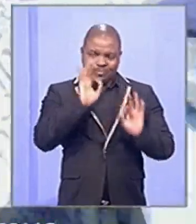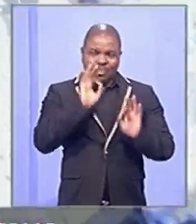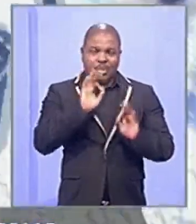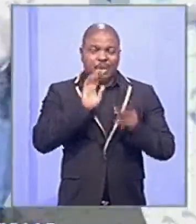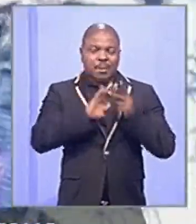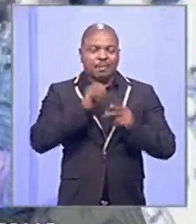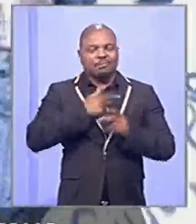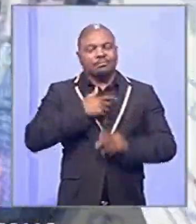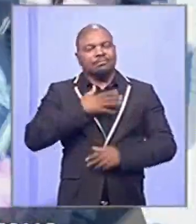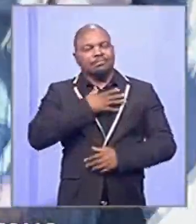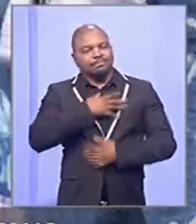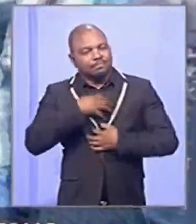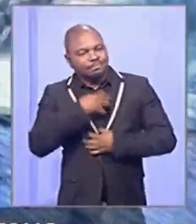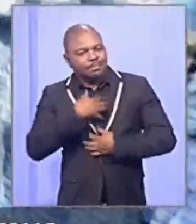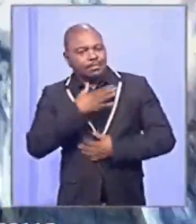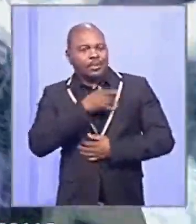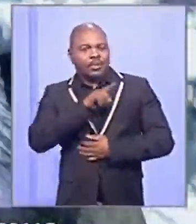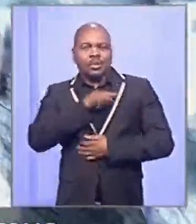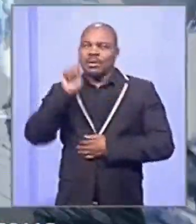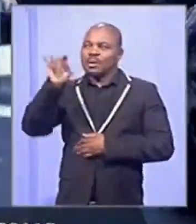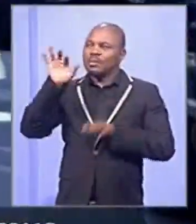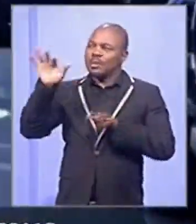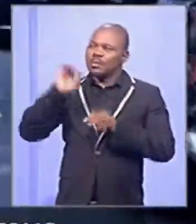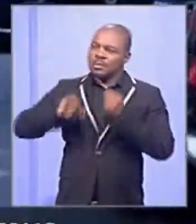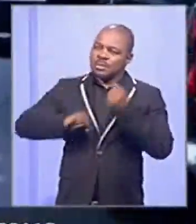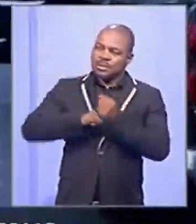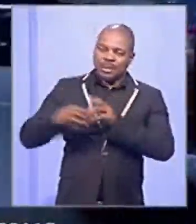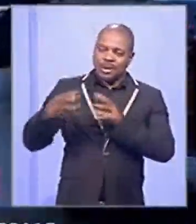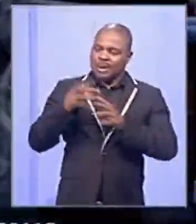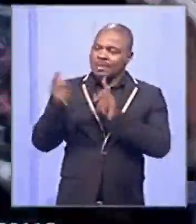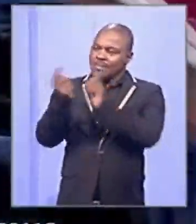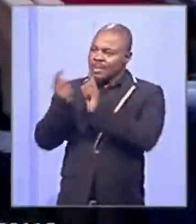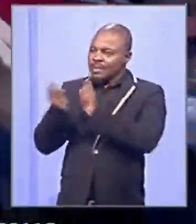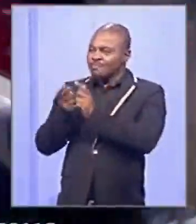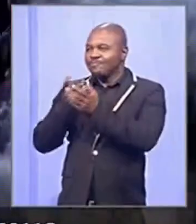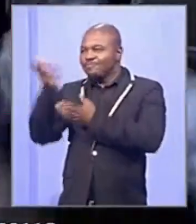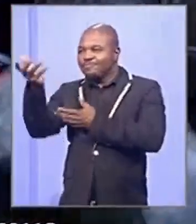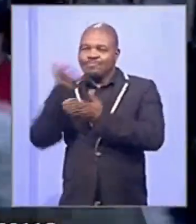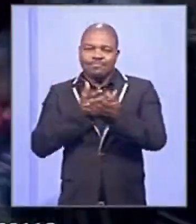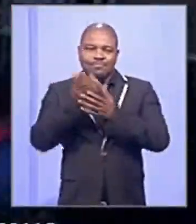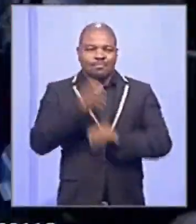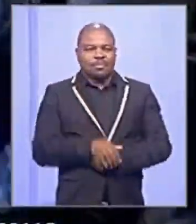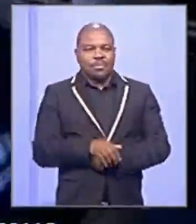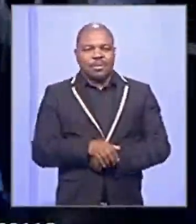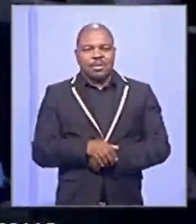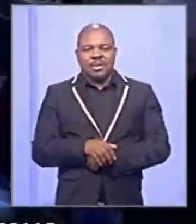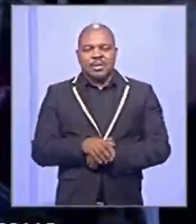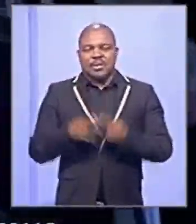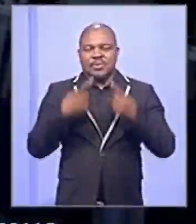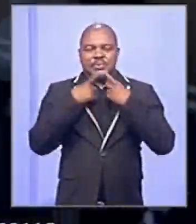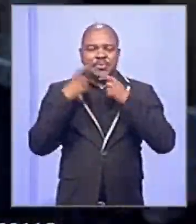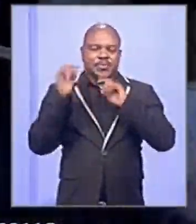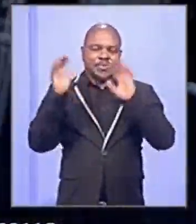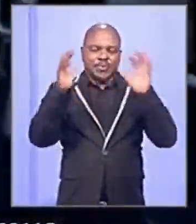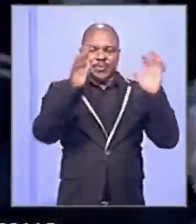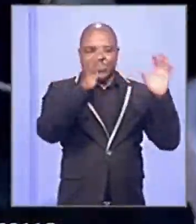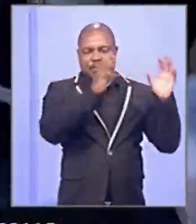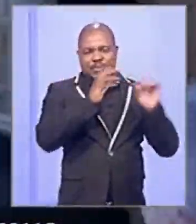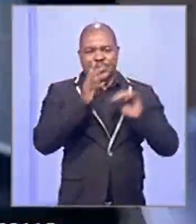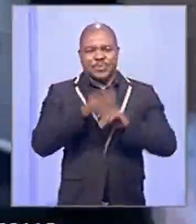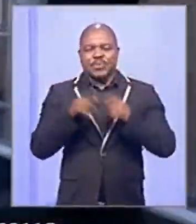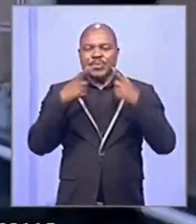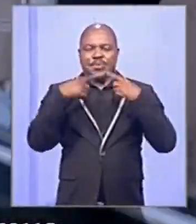hard, our coaches and our management team, on Wales and Ireland, two test matches against Ireland and then Portugal